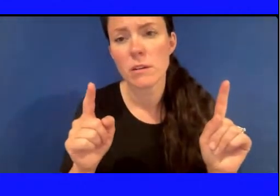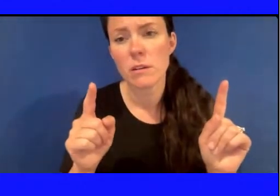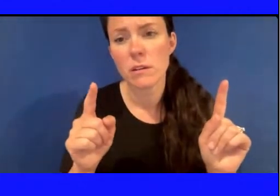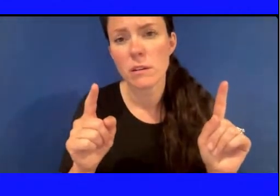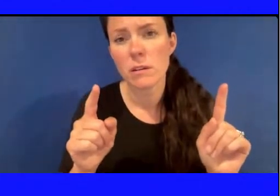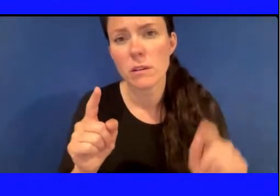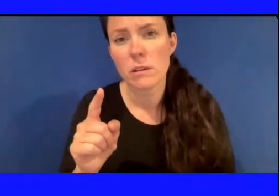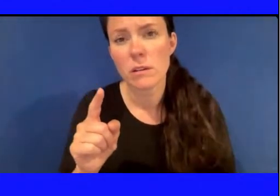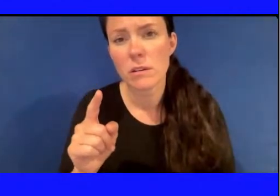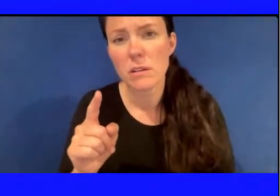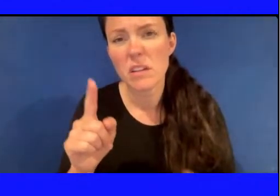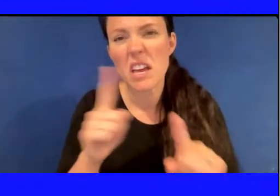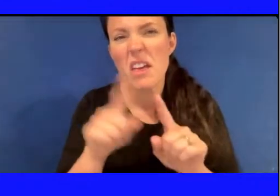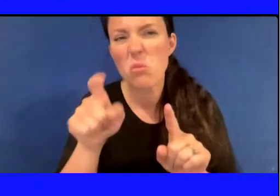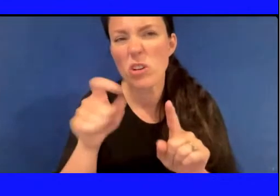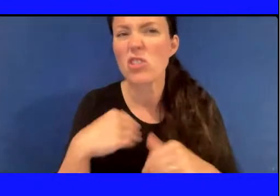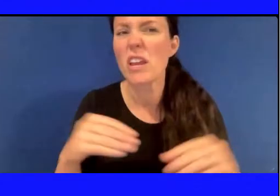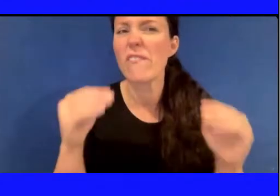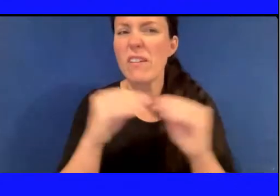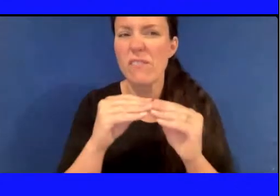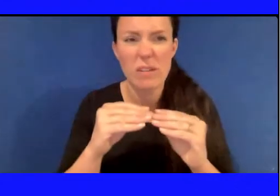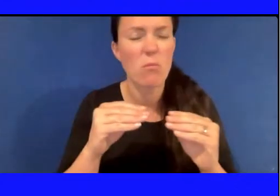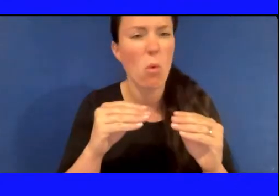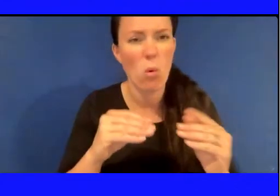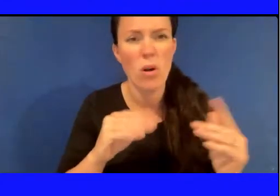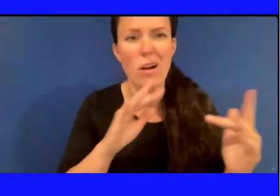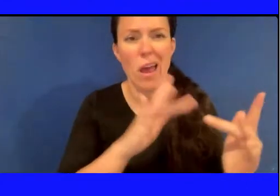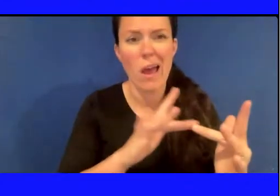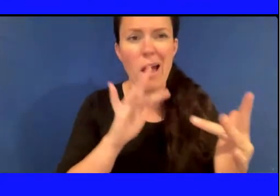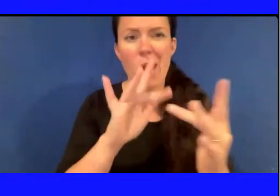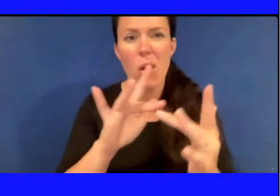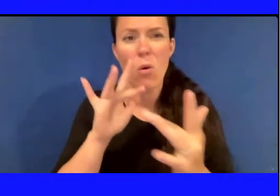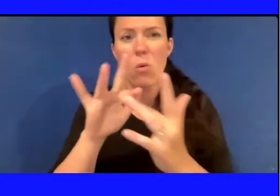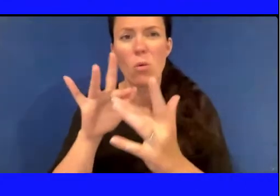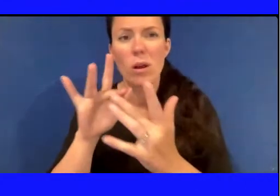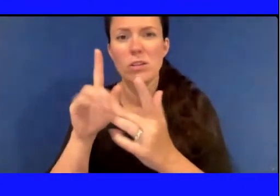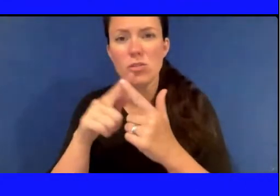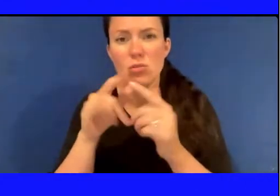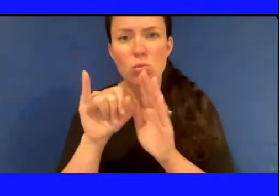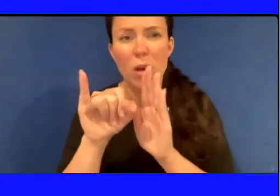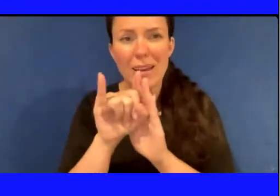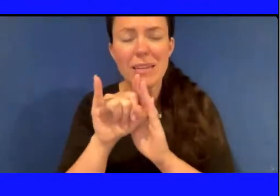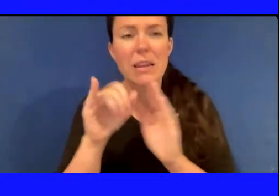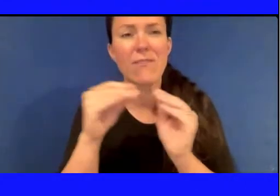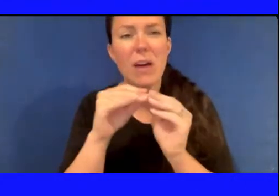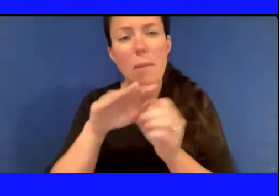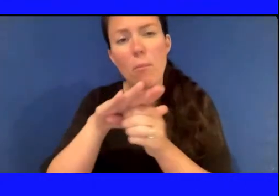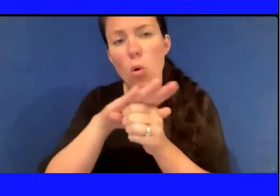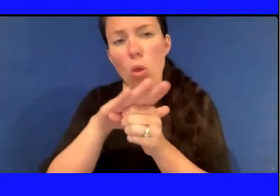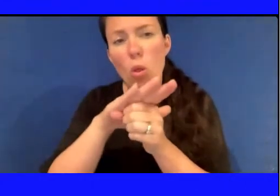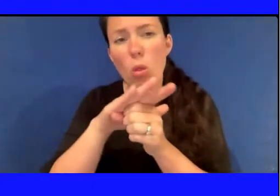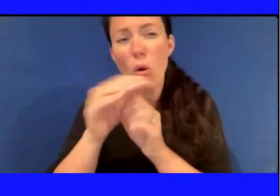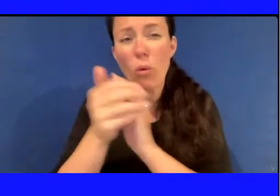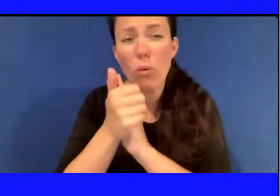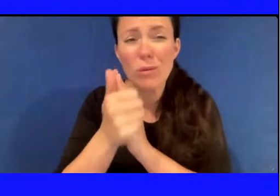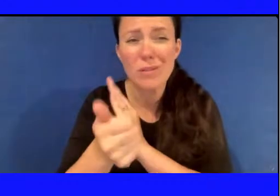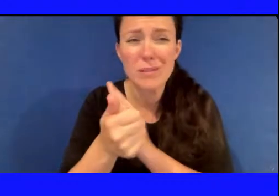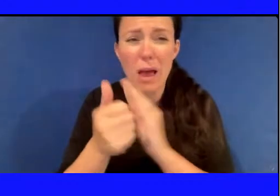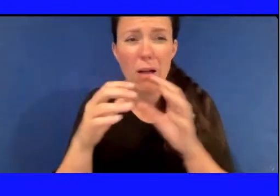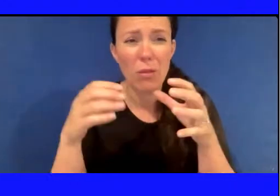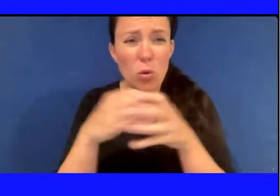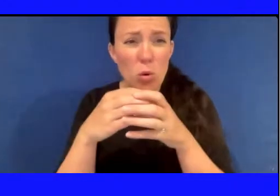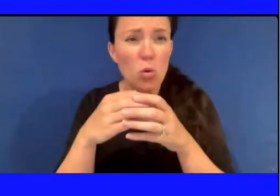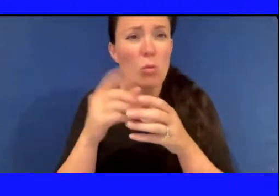there should have been some more outreach to try to identify some local talent, professionals that